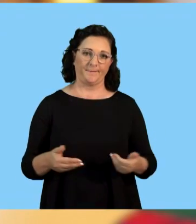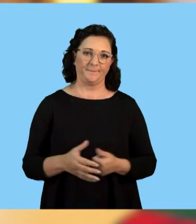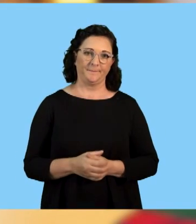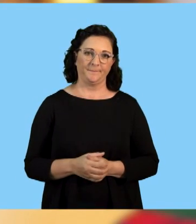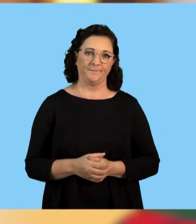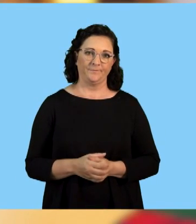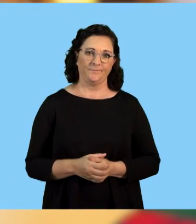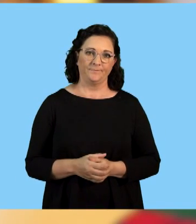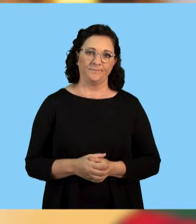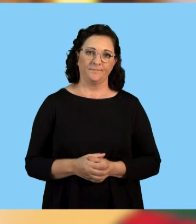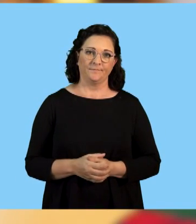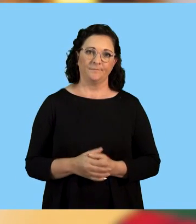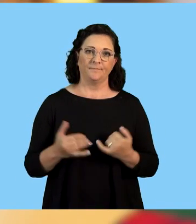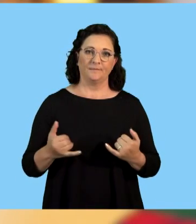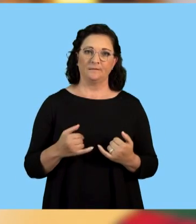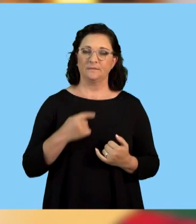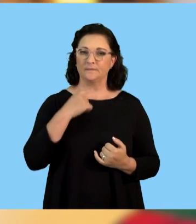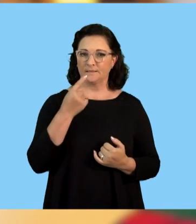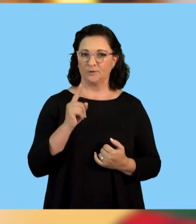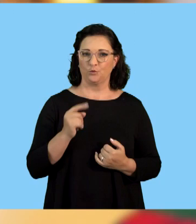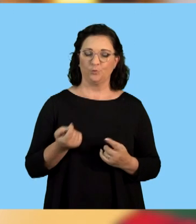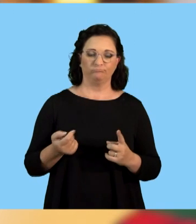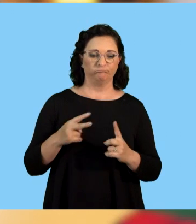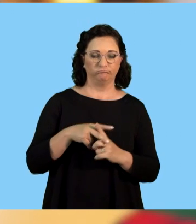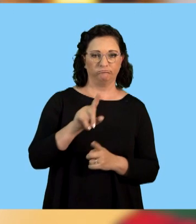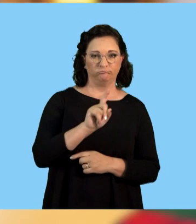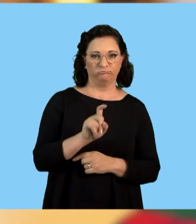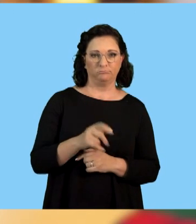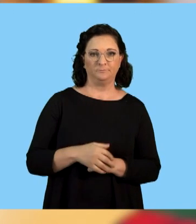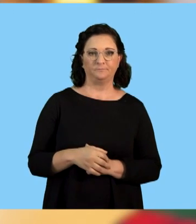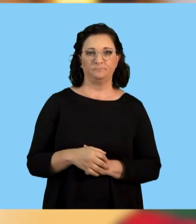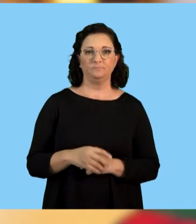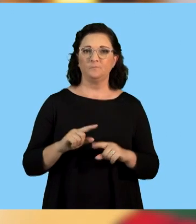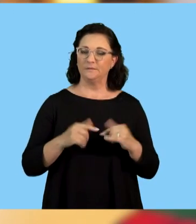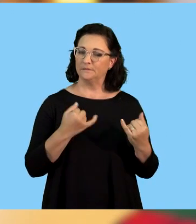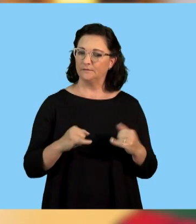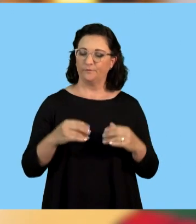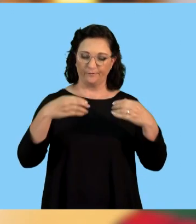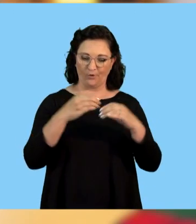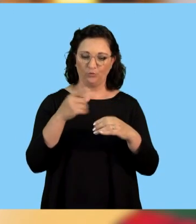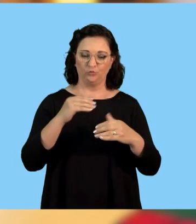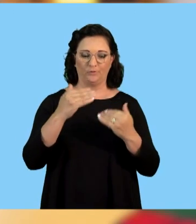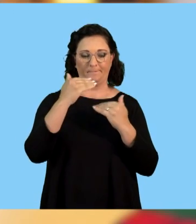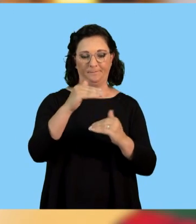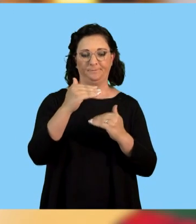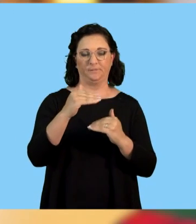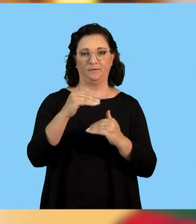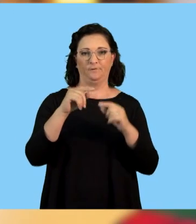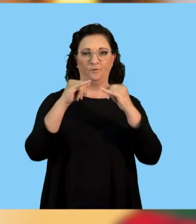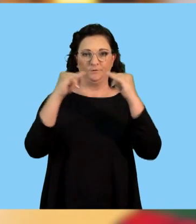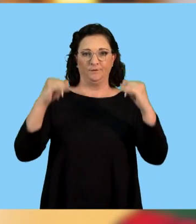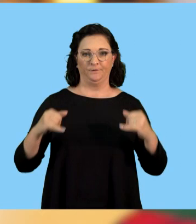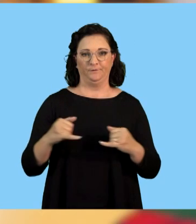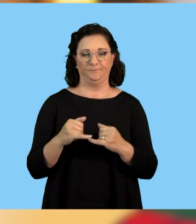Welcome back, learners. So now, as we have said, now we're going to our application questions, and they are still based on a parallel circuit.